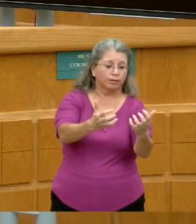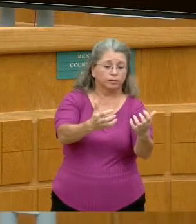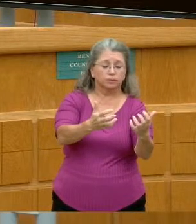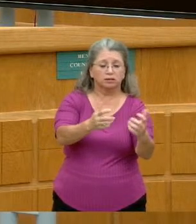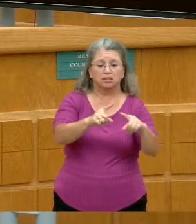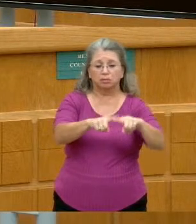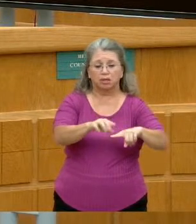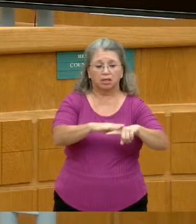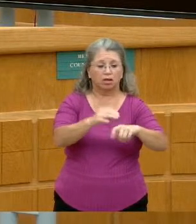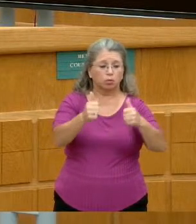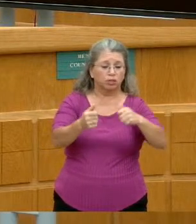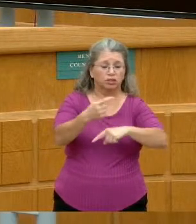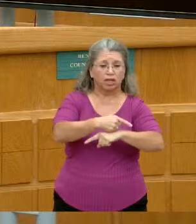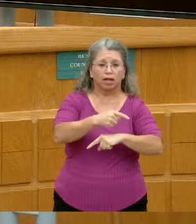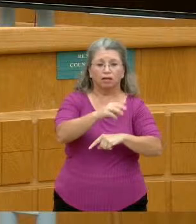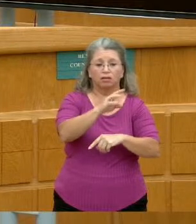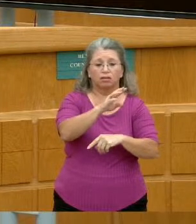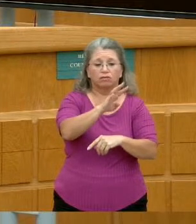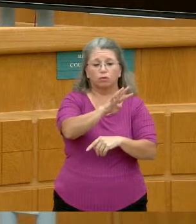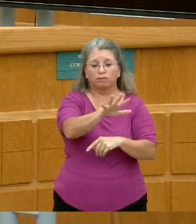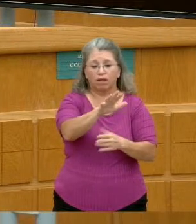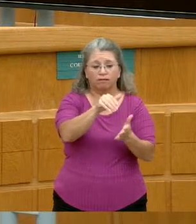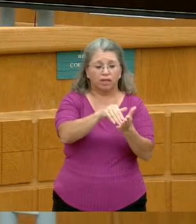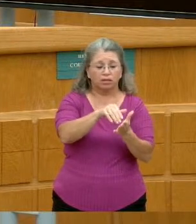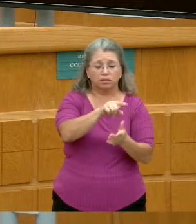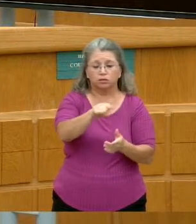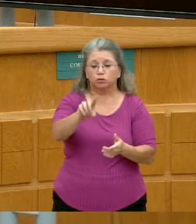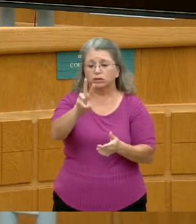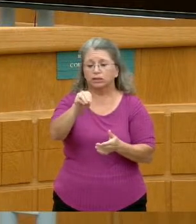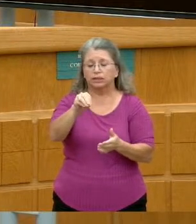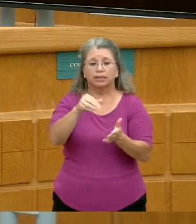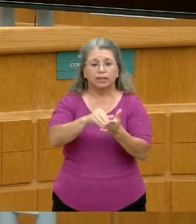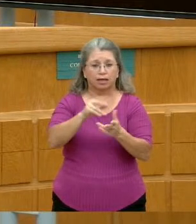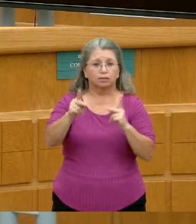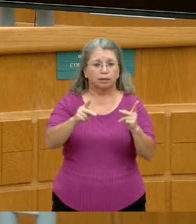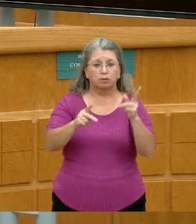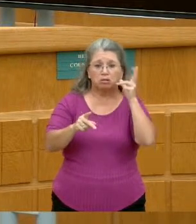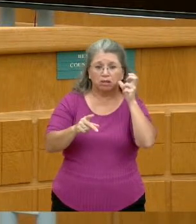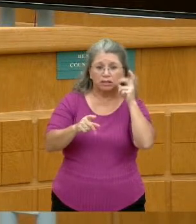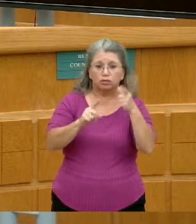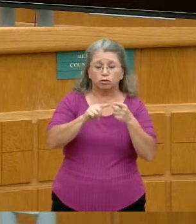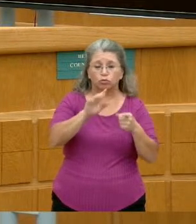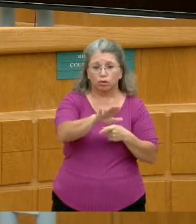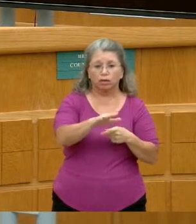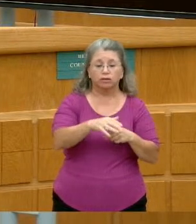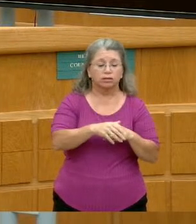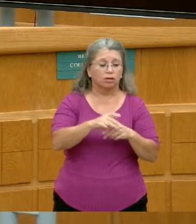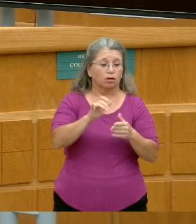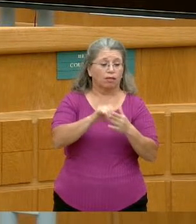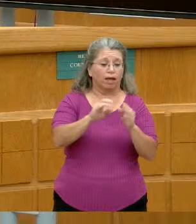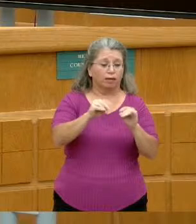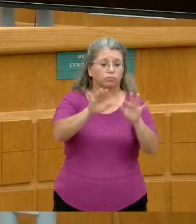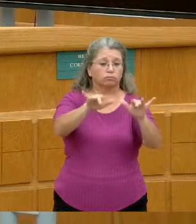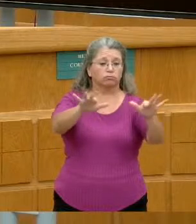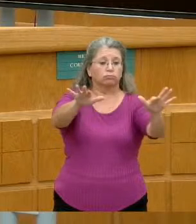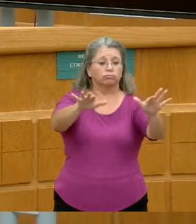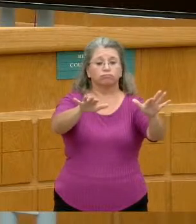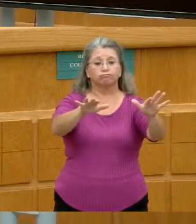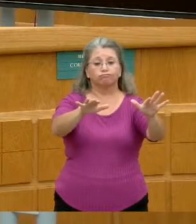from 45,000 to 60,000 people listening. So our message is getting out as far as Victoria and other places.